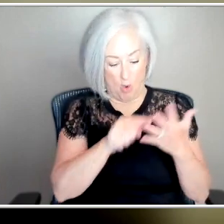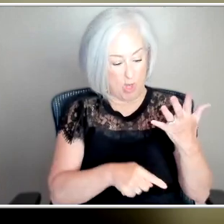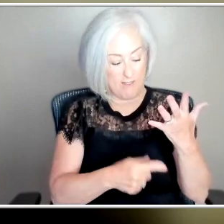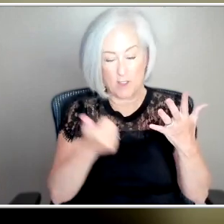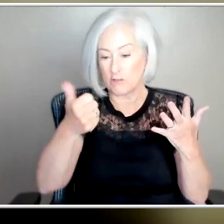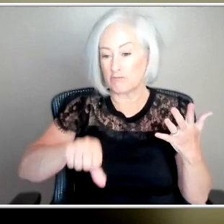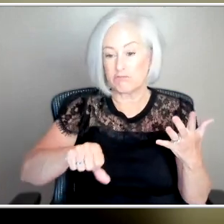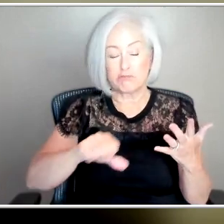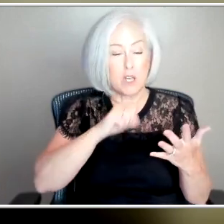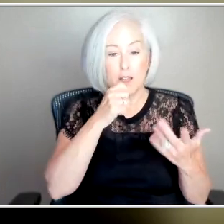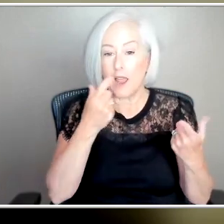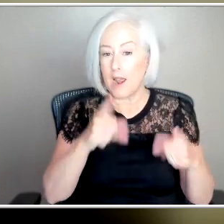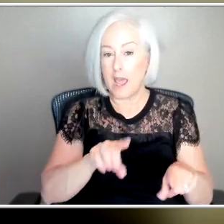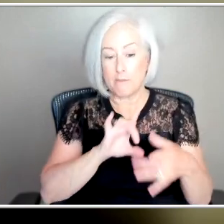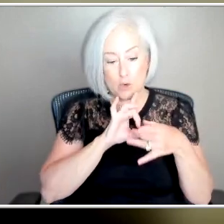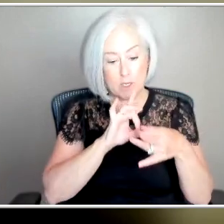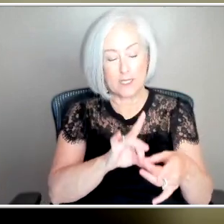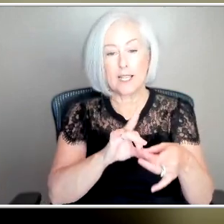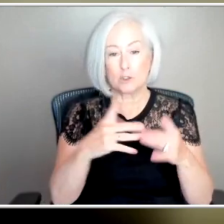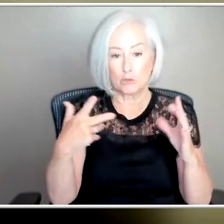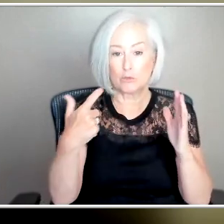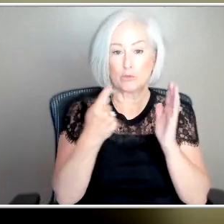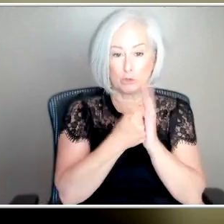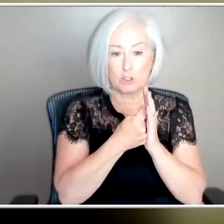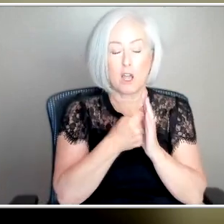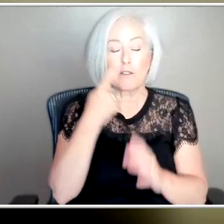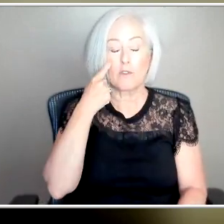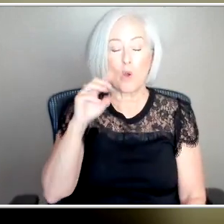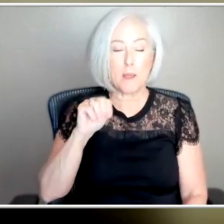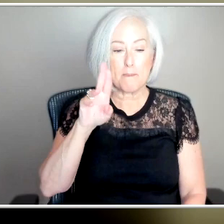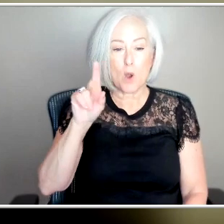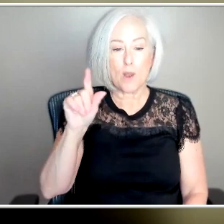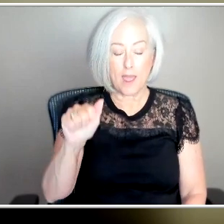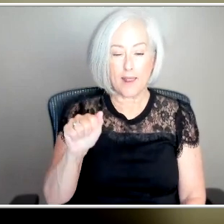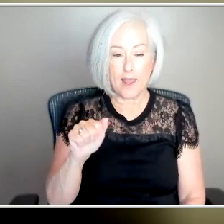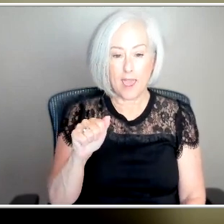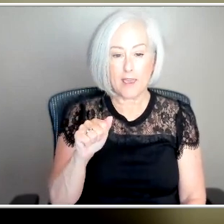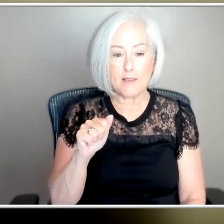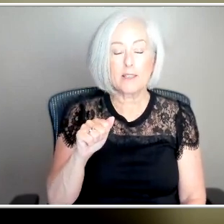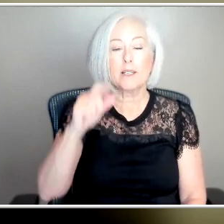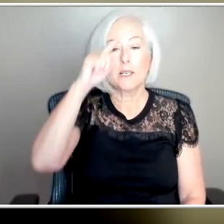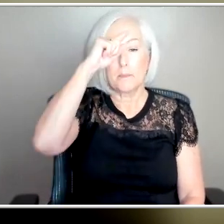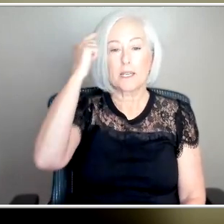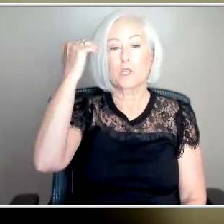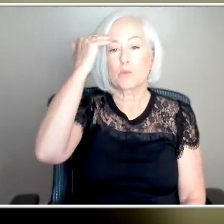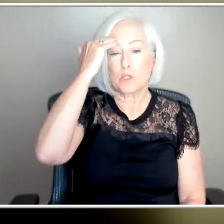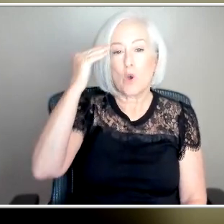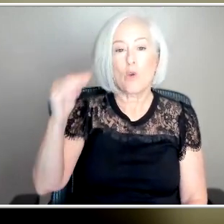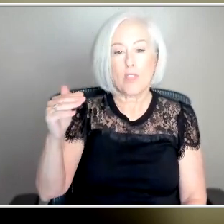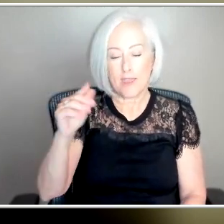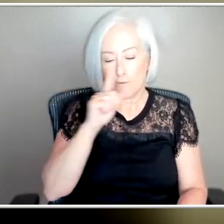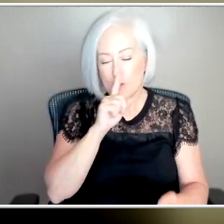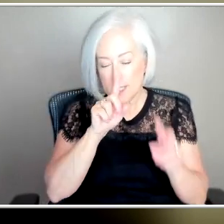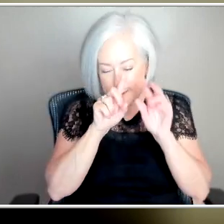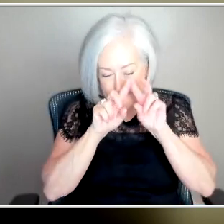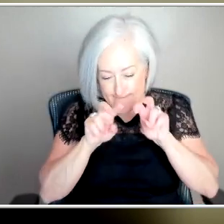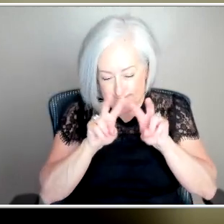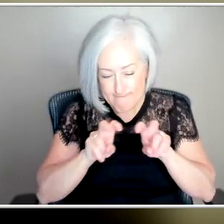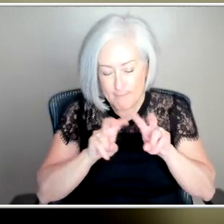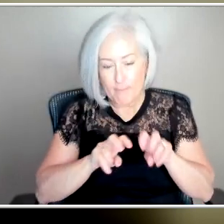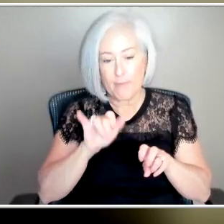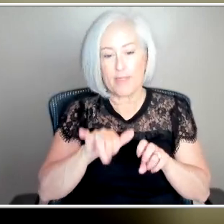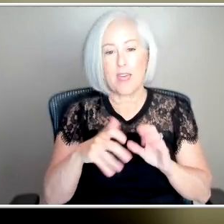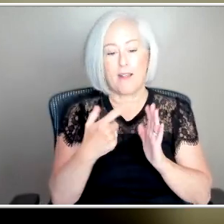things for those mRNA vaccines because we know they have come under the most scrutiny. Now, there was